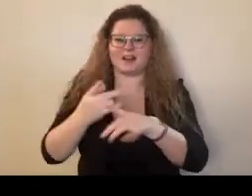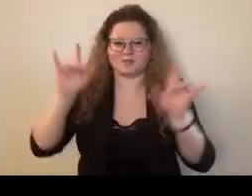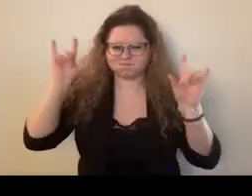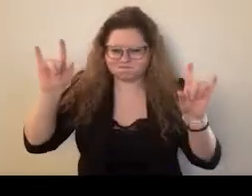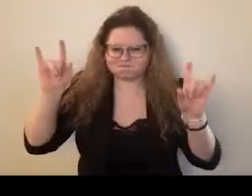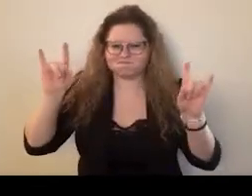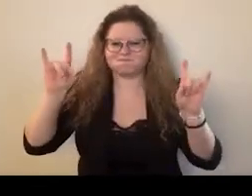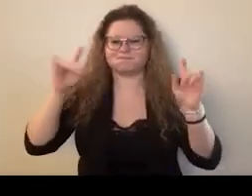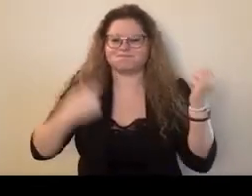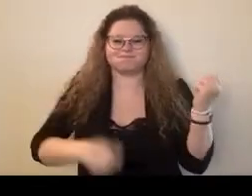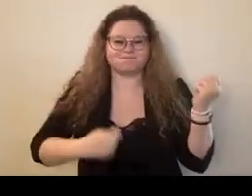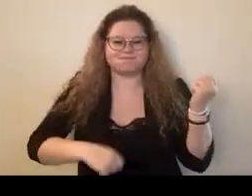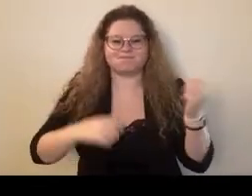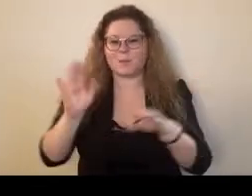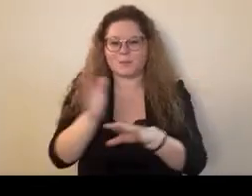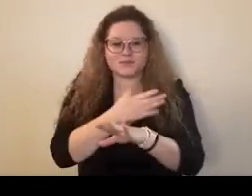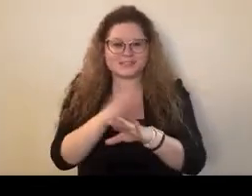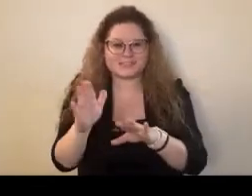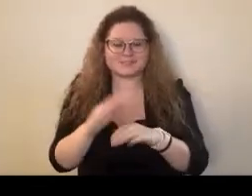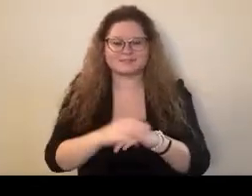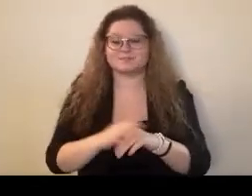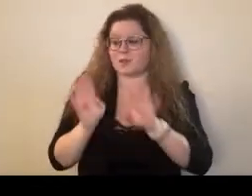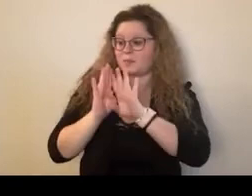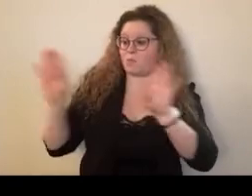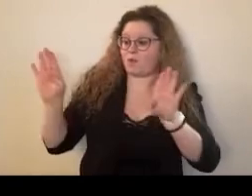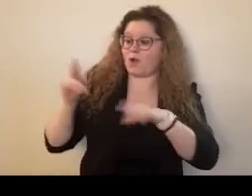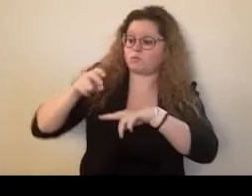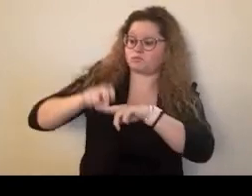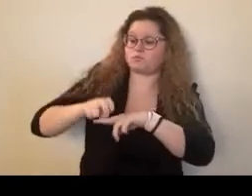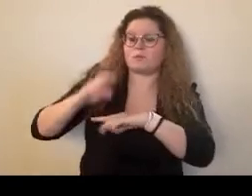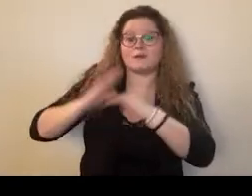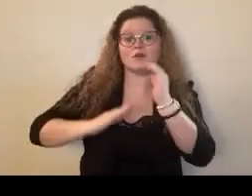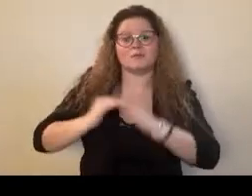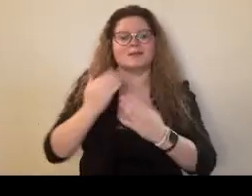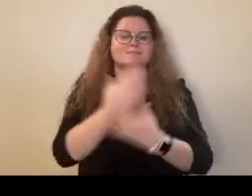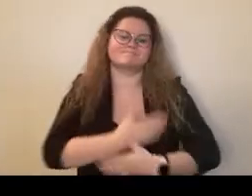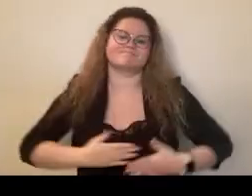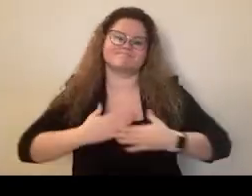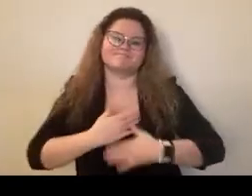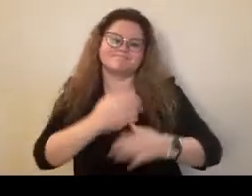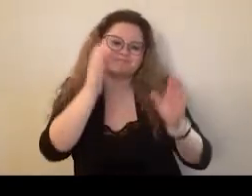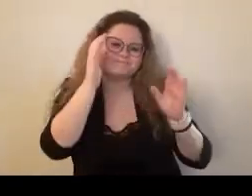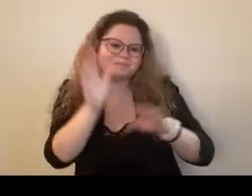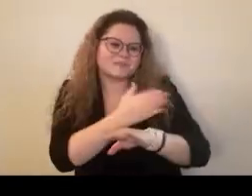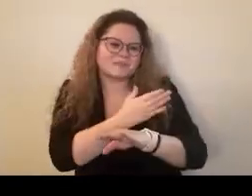wall, very comfortable, and really enjoyed the session.